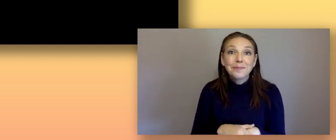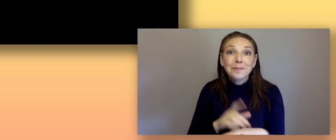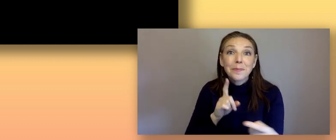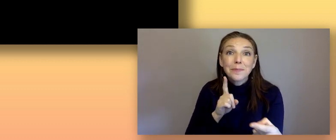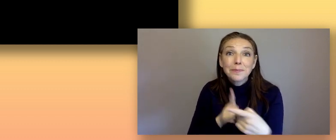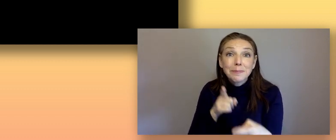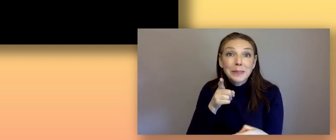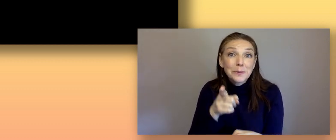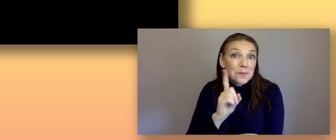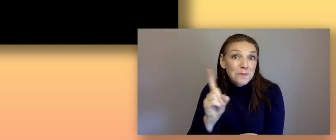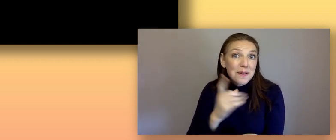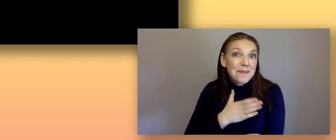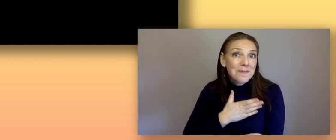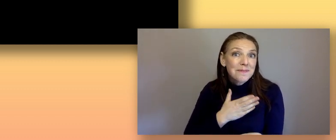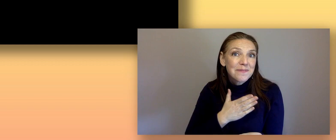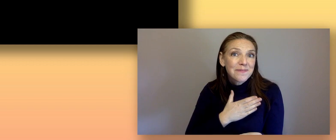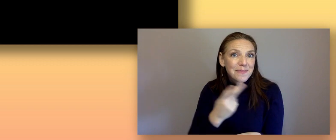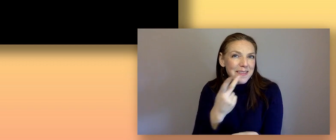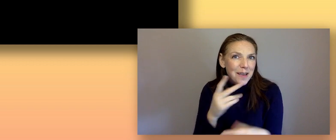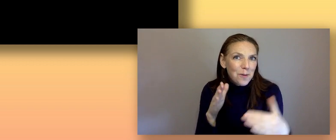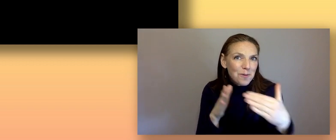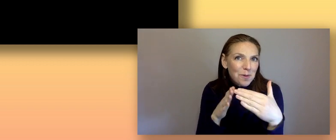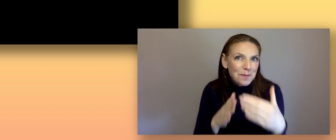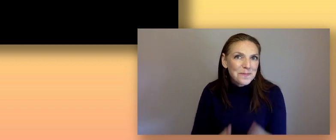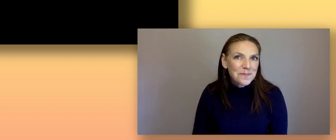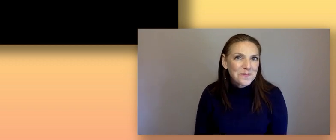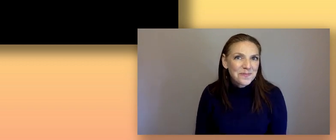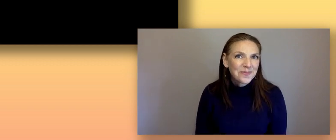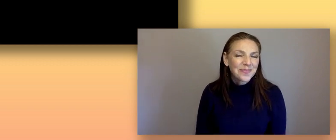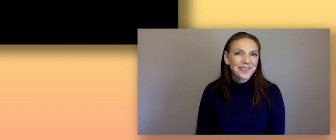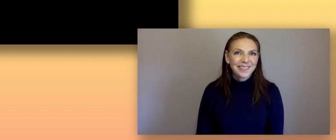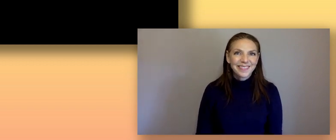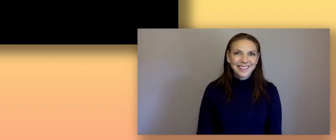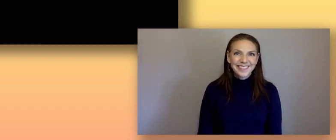I'll meet you at our corner.